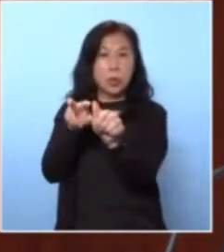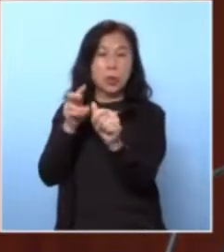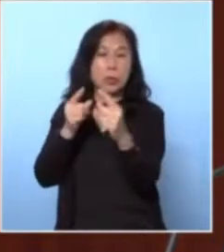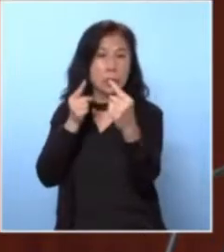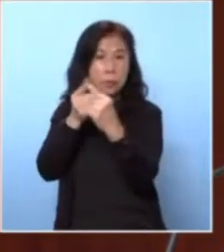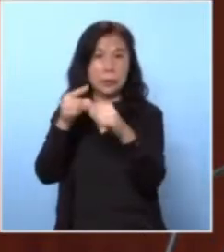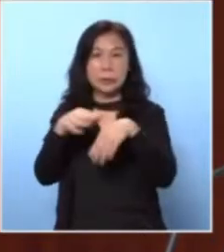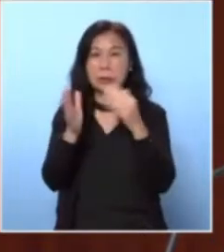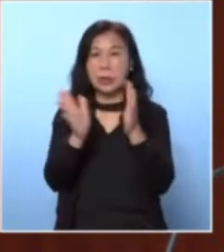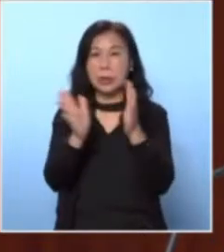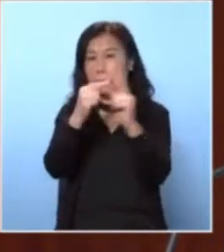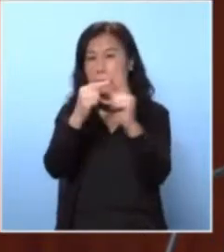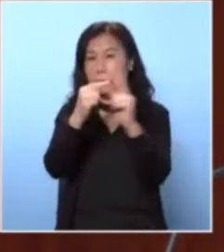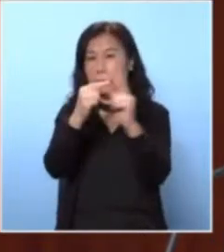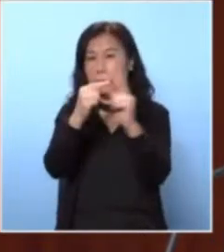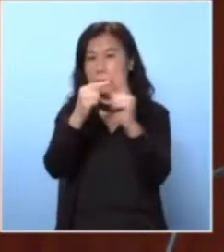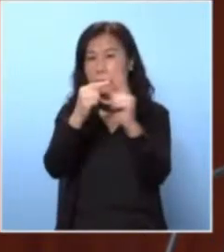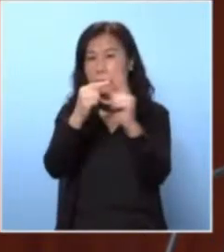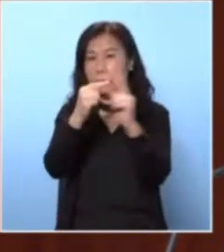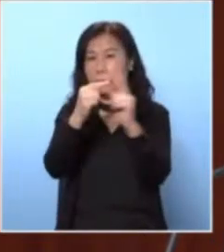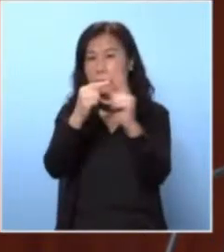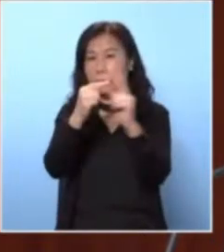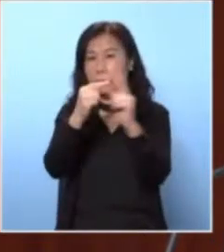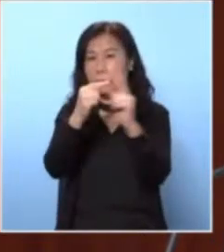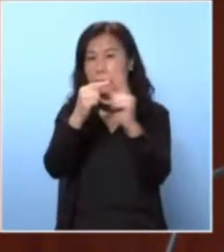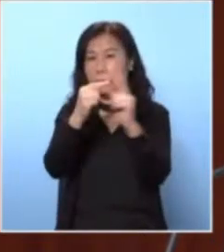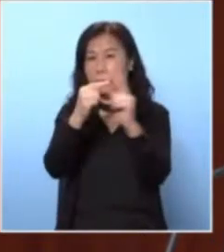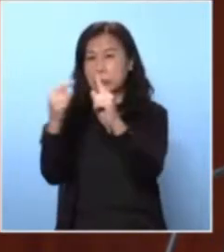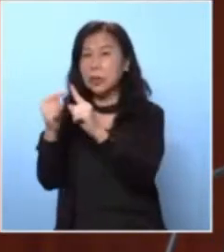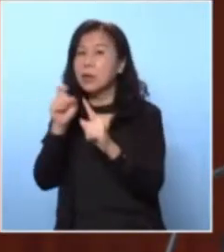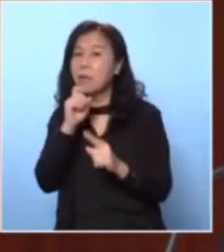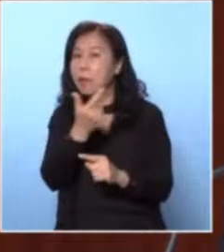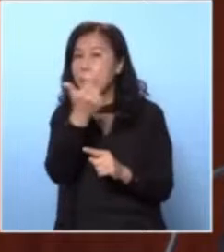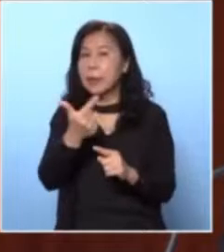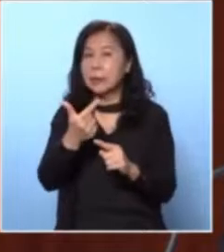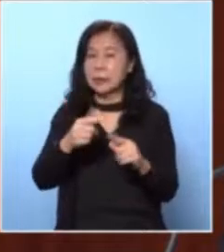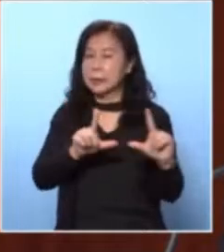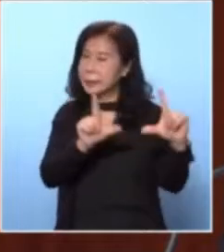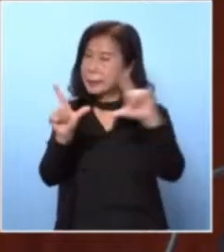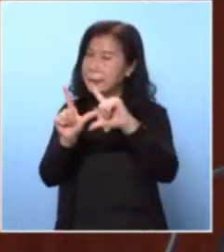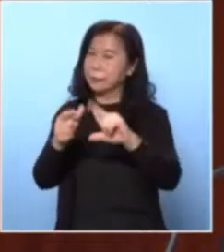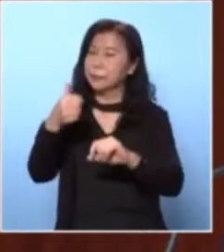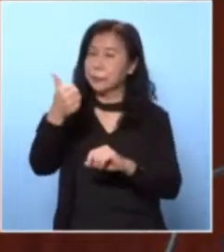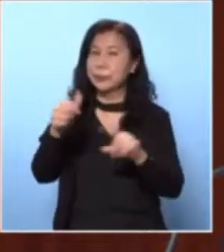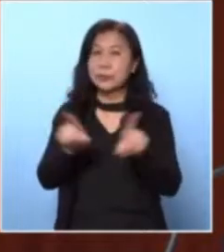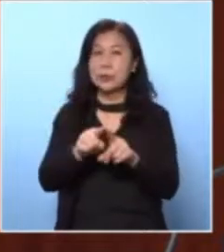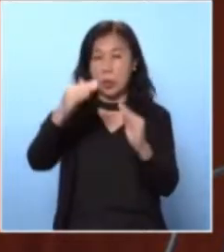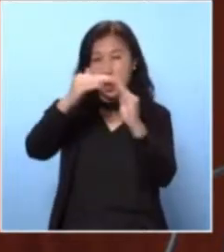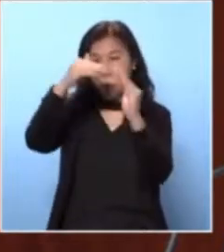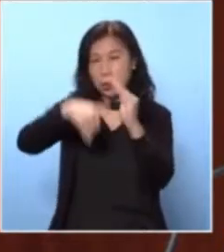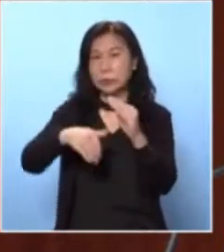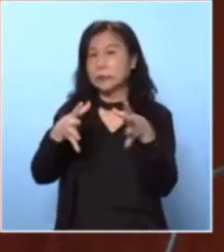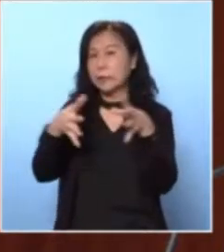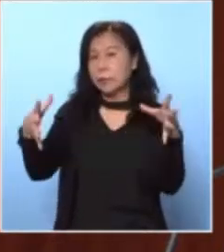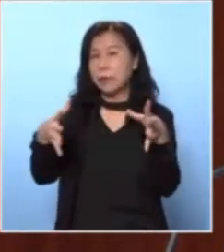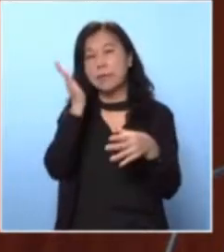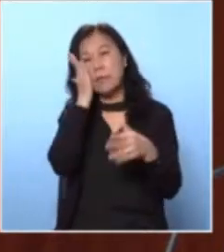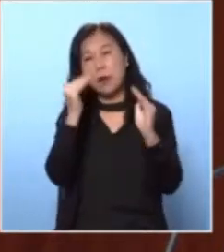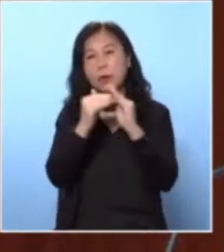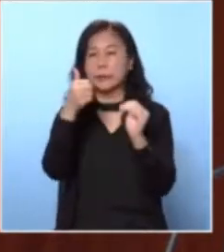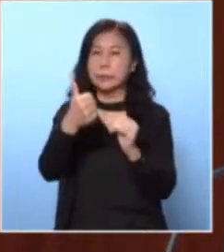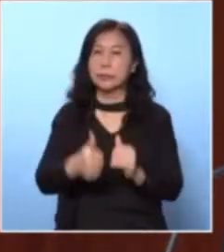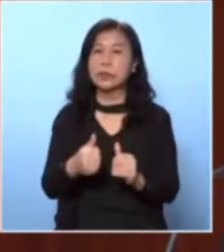objectives are to make Hong Kong a better place for all, for people to enjoy a better living